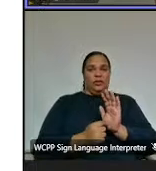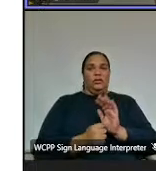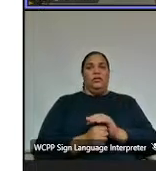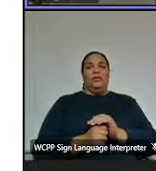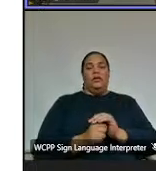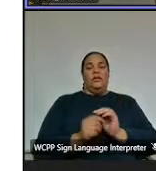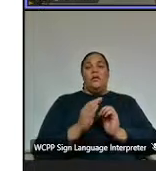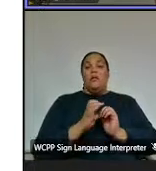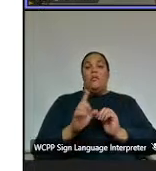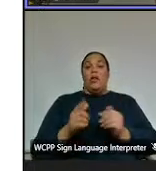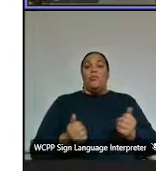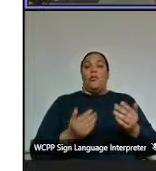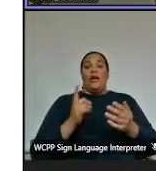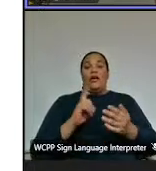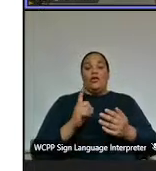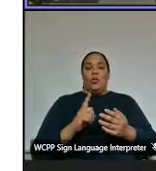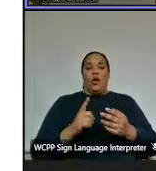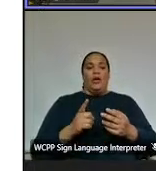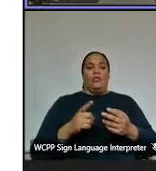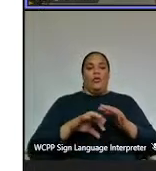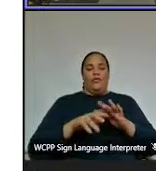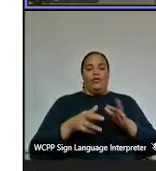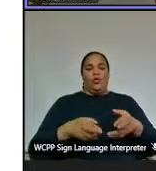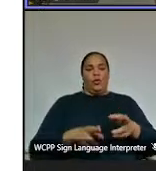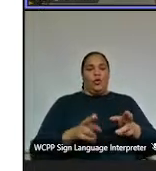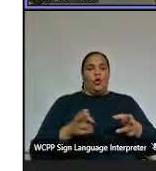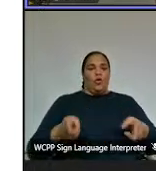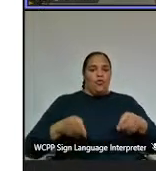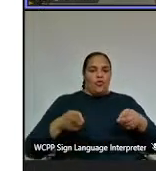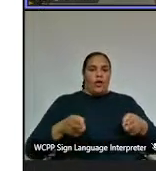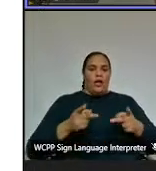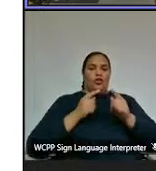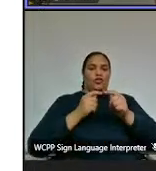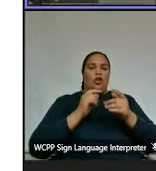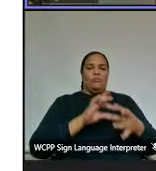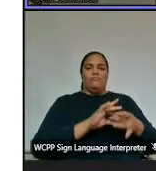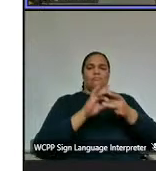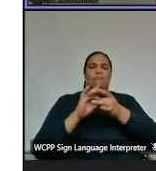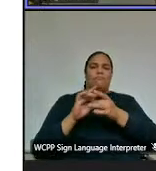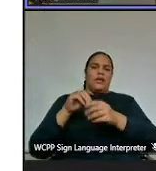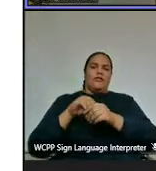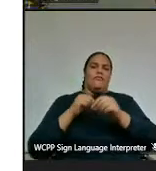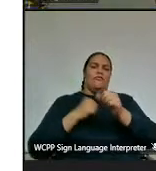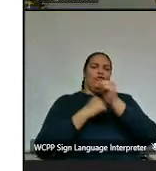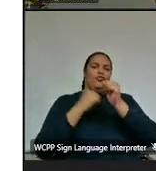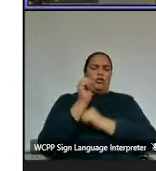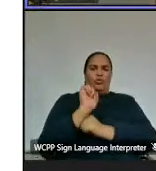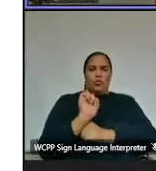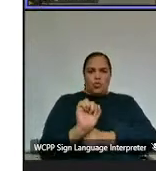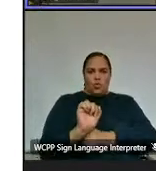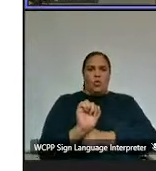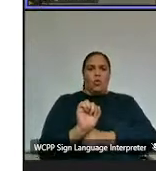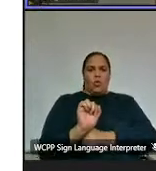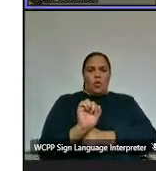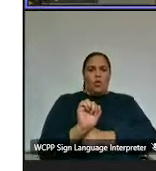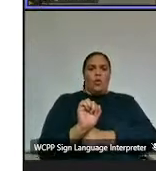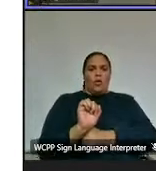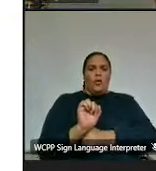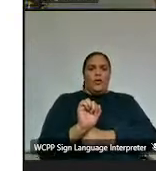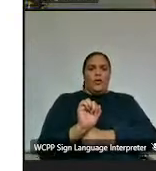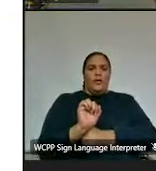The bill provides for provincial road, rail, transport-related infrastructure, proclaim roads and